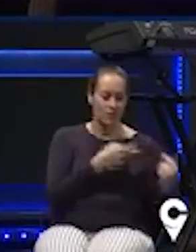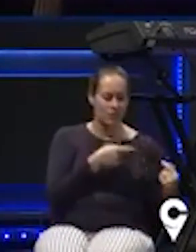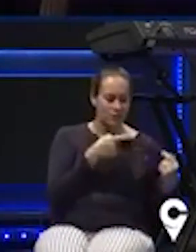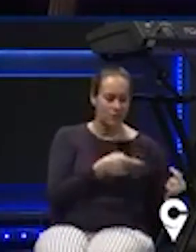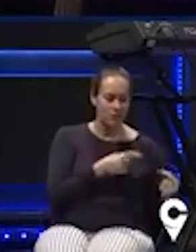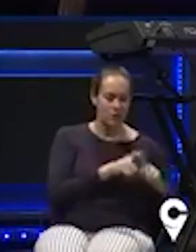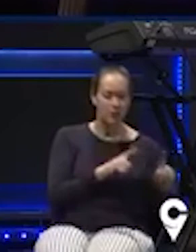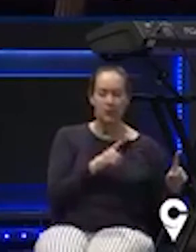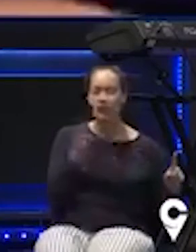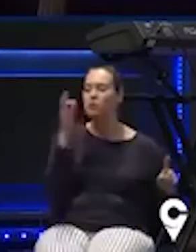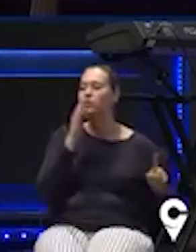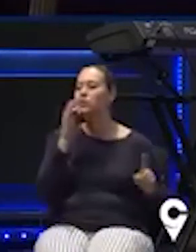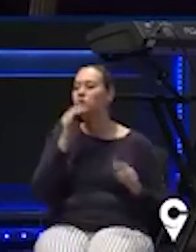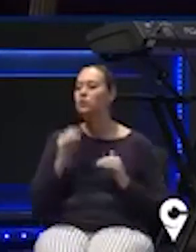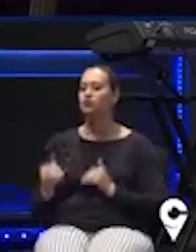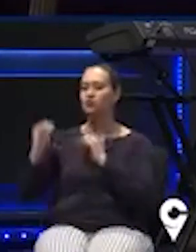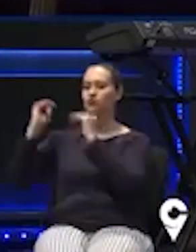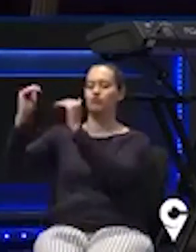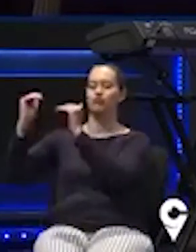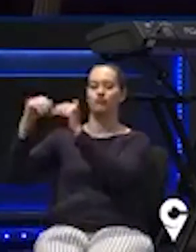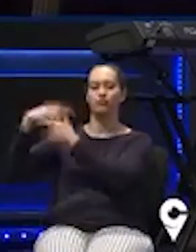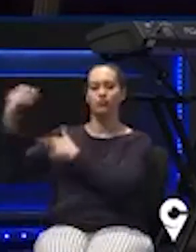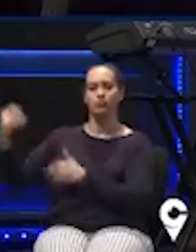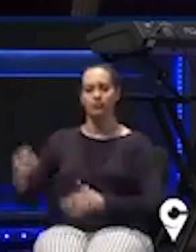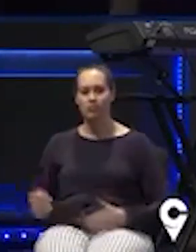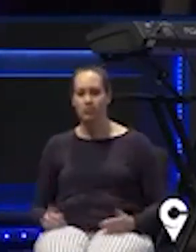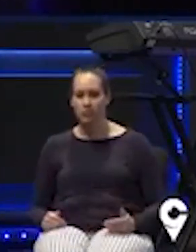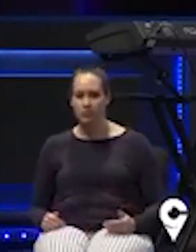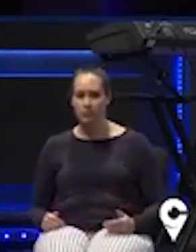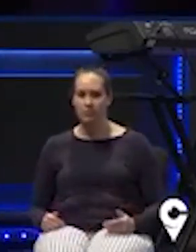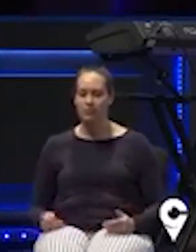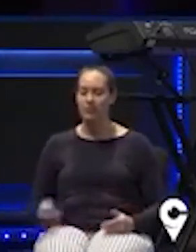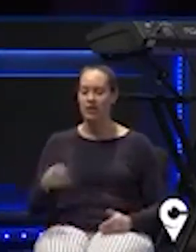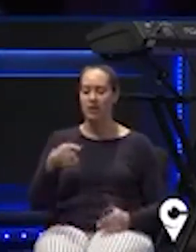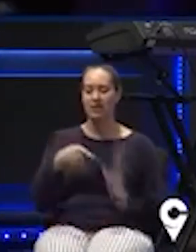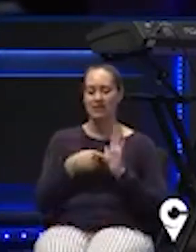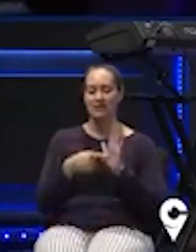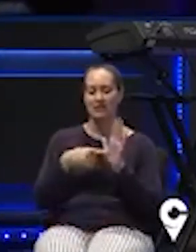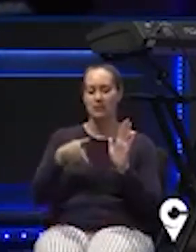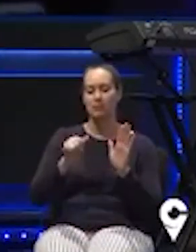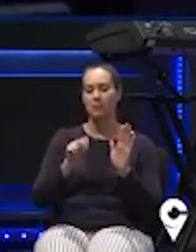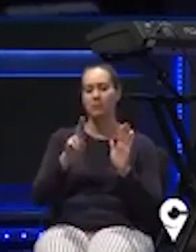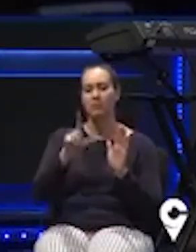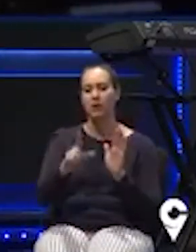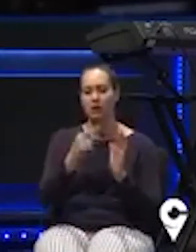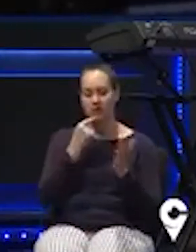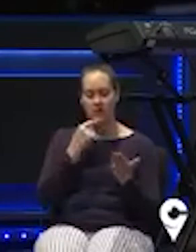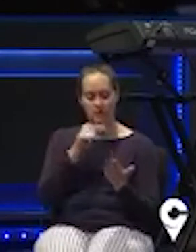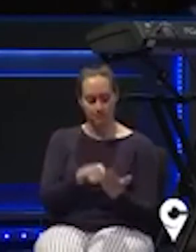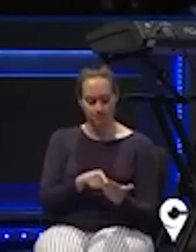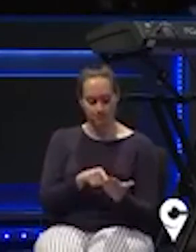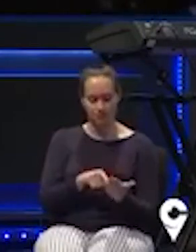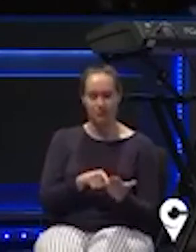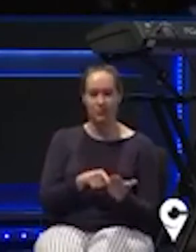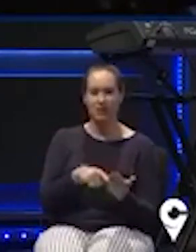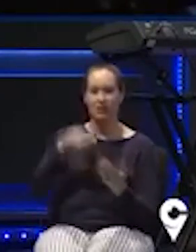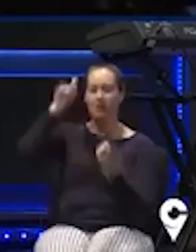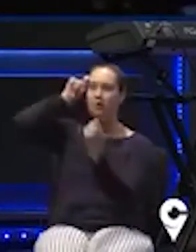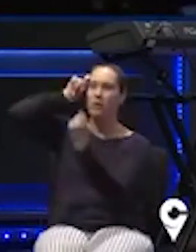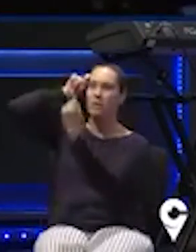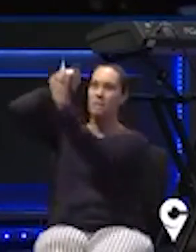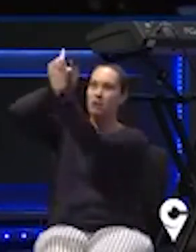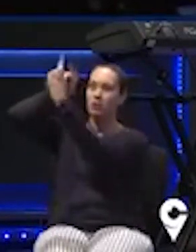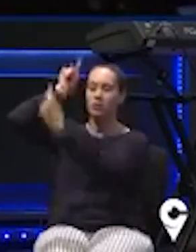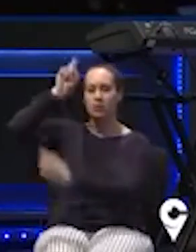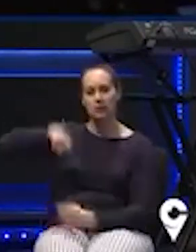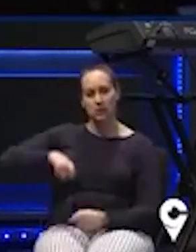coming. That is the example that Paul tells us to follow. Have the same mind that Christ did.